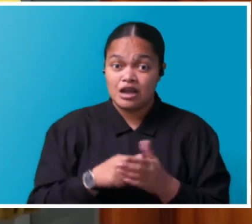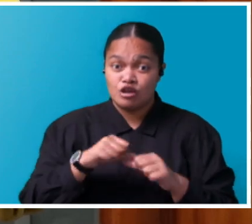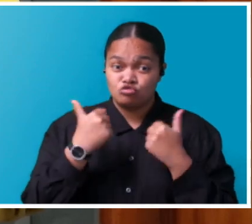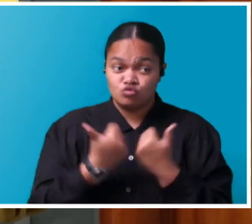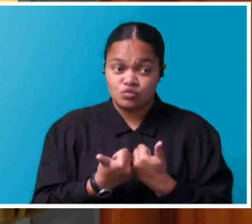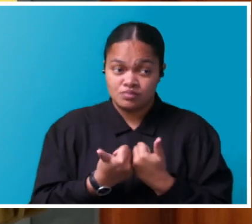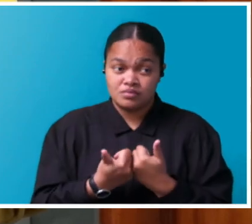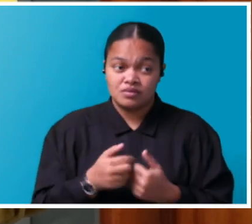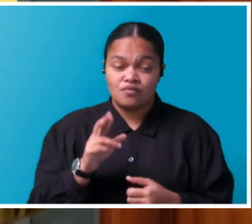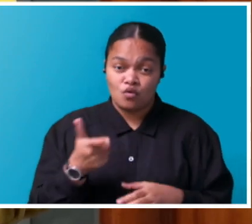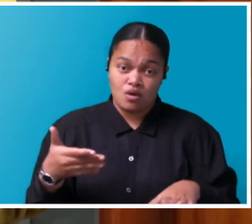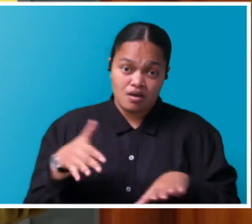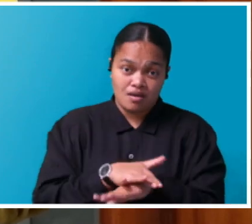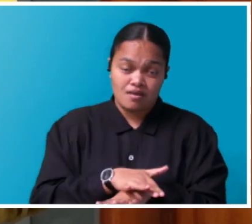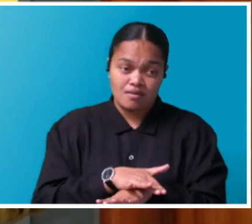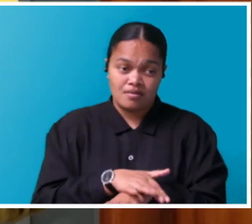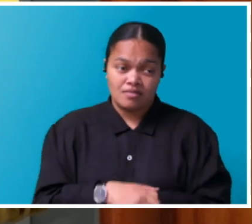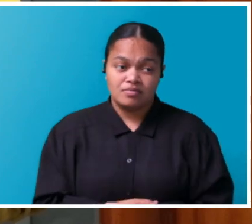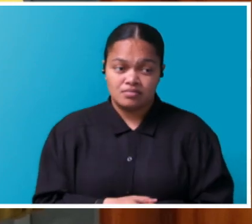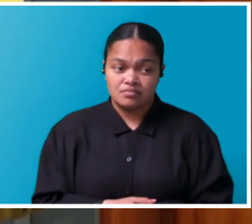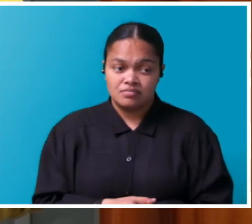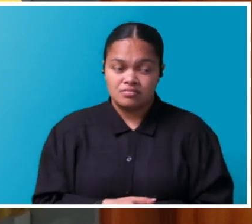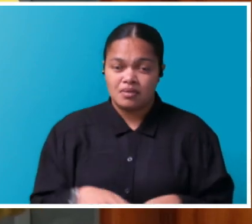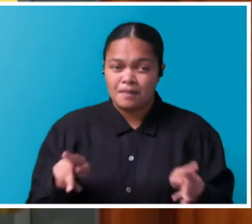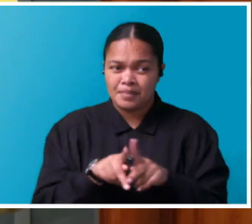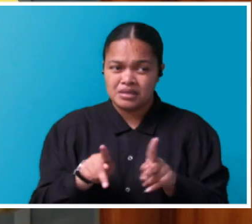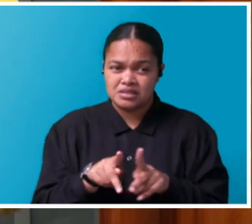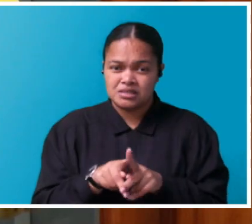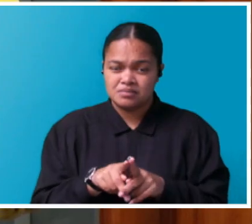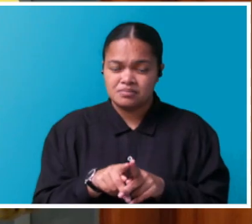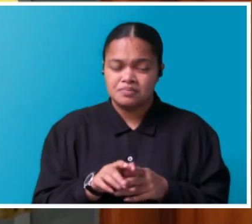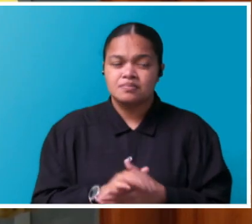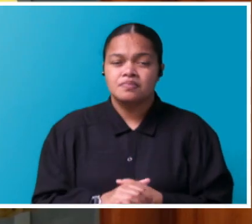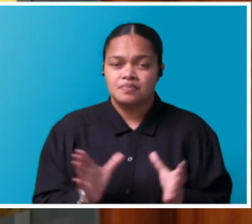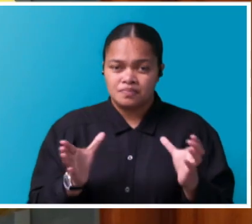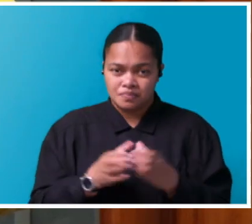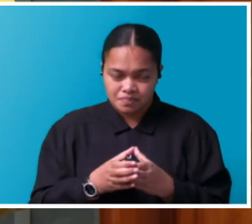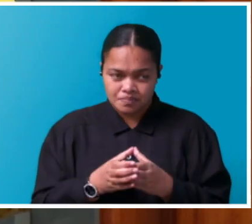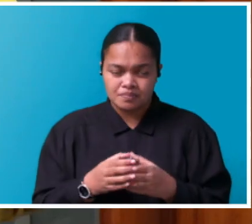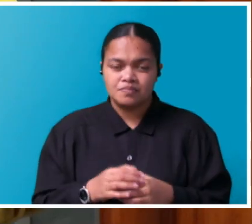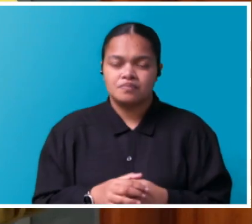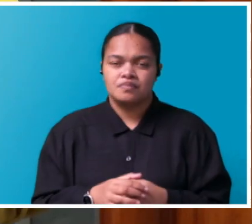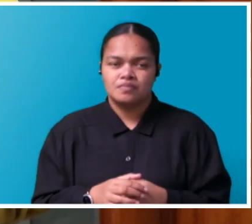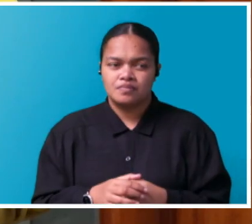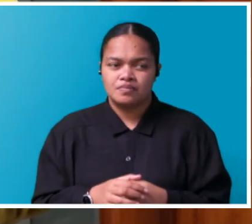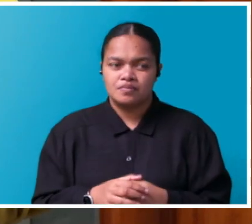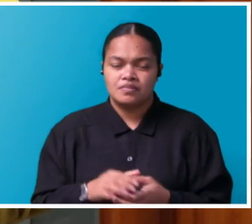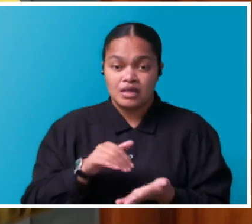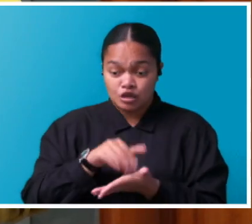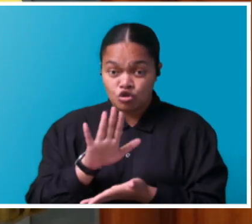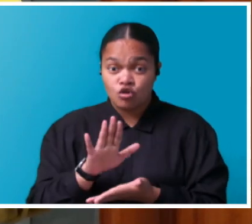Fund for the Forest Carbon Partnership Facility, which is the current carbon trade agreement endorsed by the